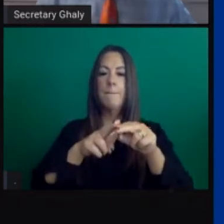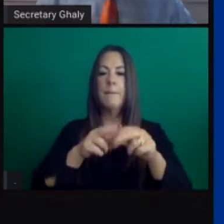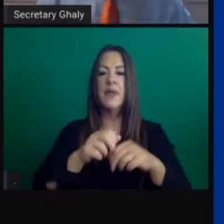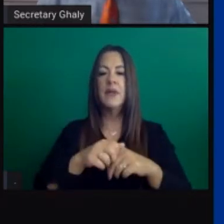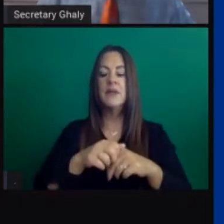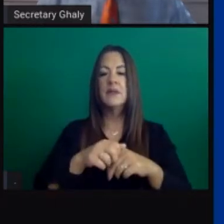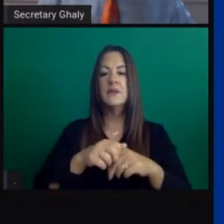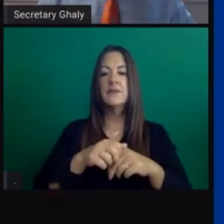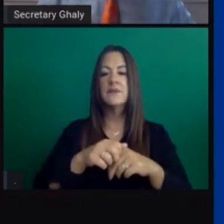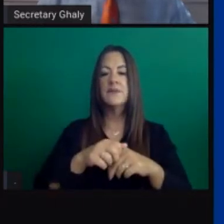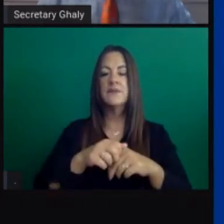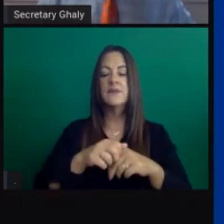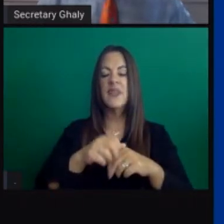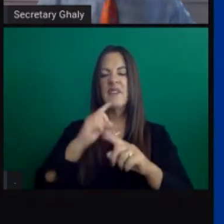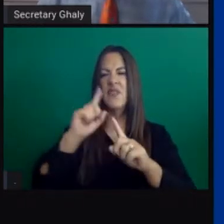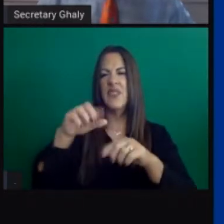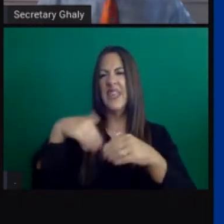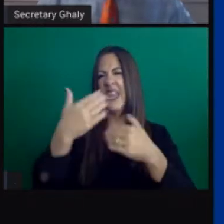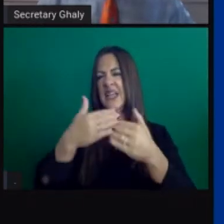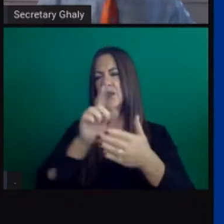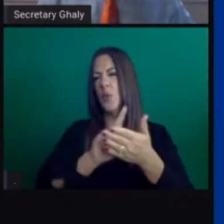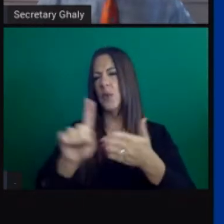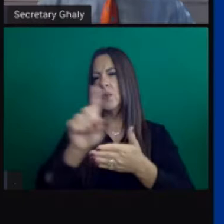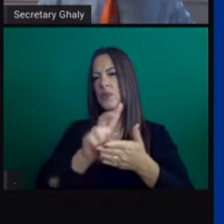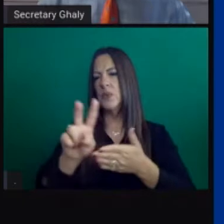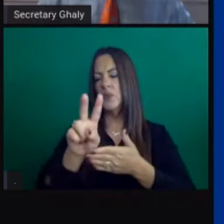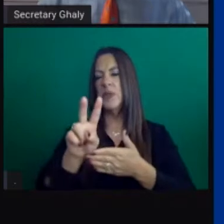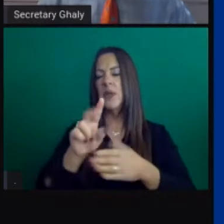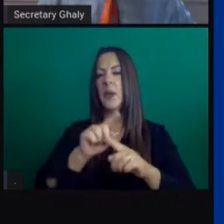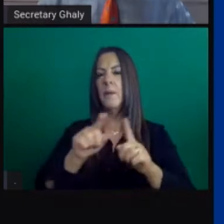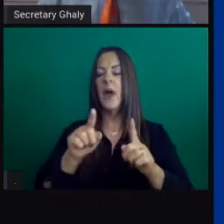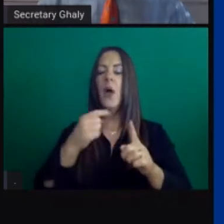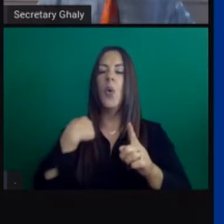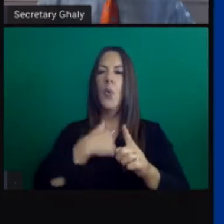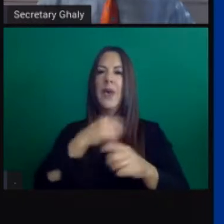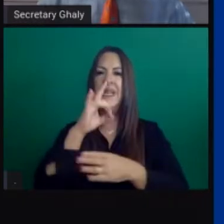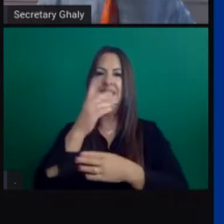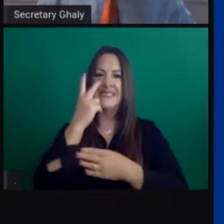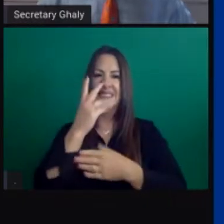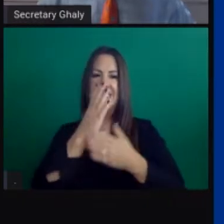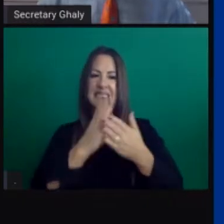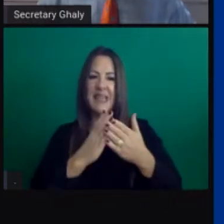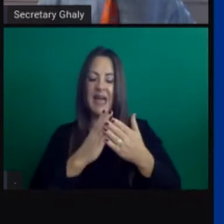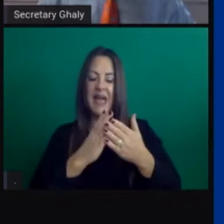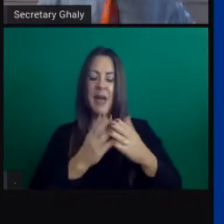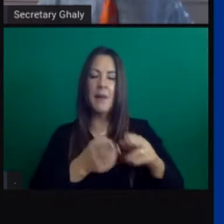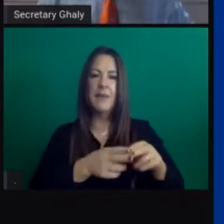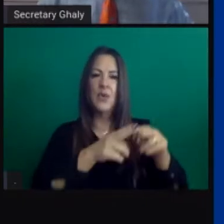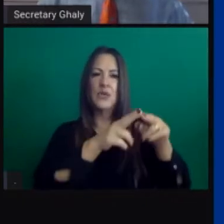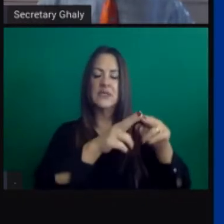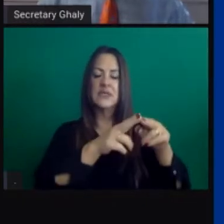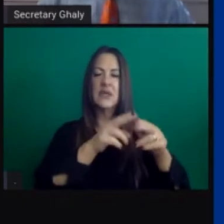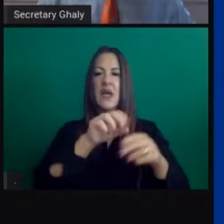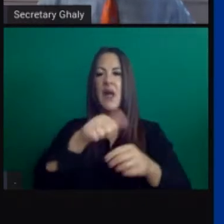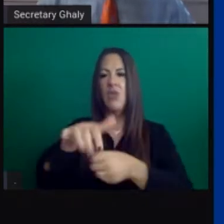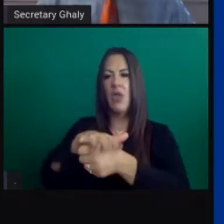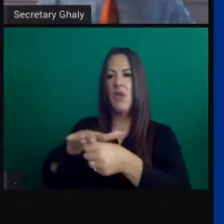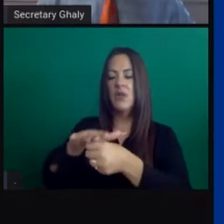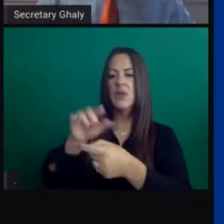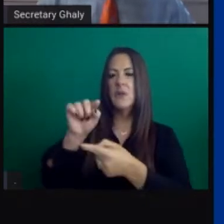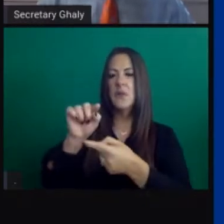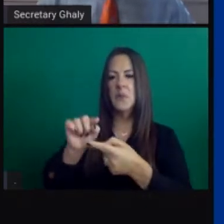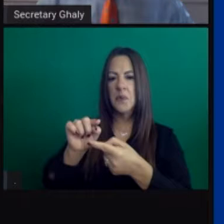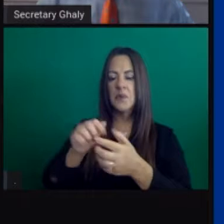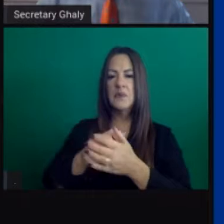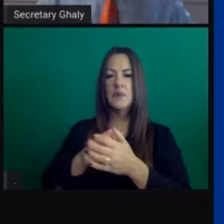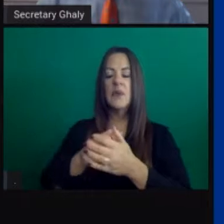20,262 number over the next week or so, recognizing that we did see some increase in cases, but then hopefully by the end of the month, we're